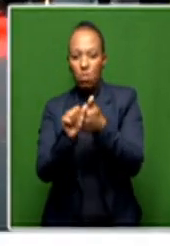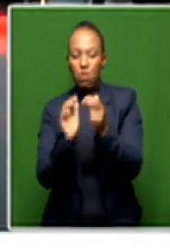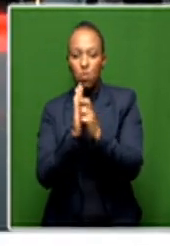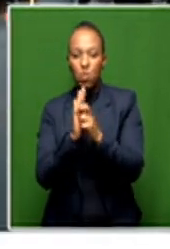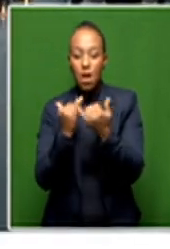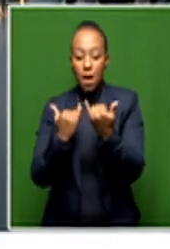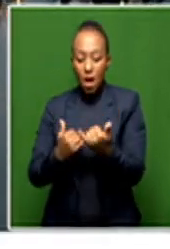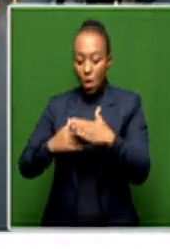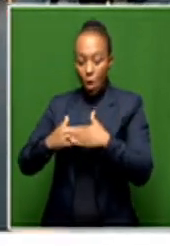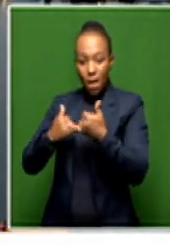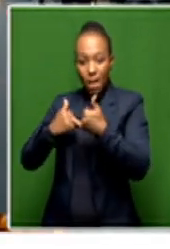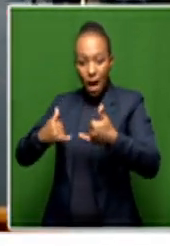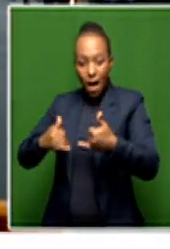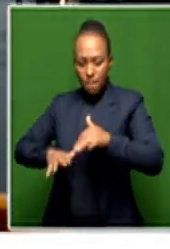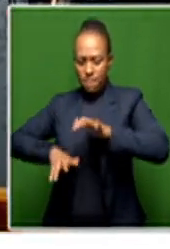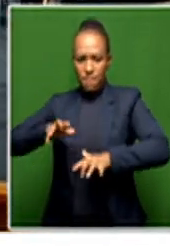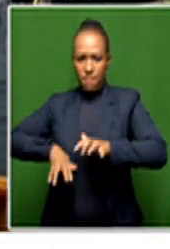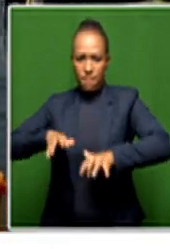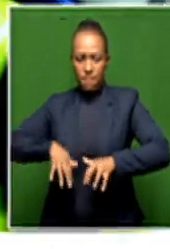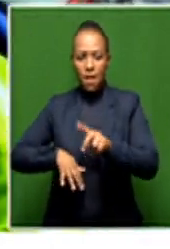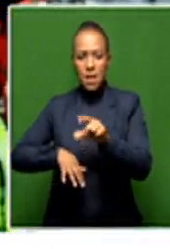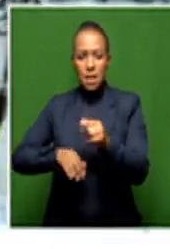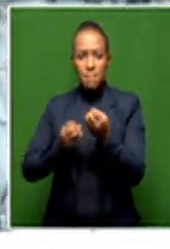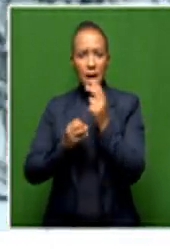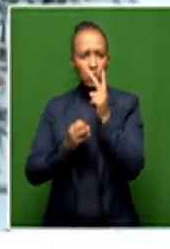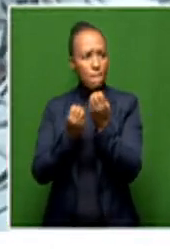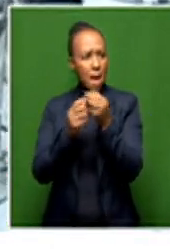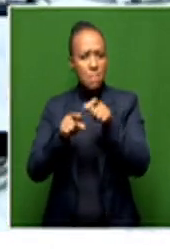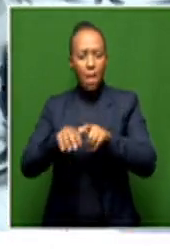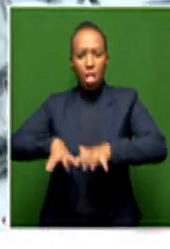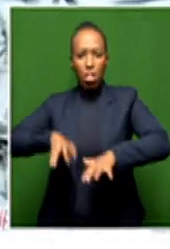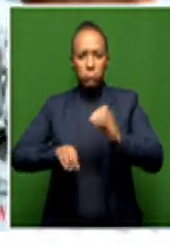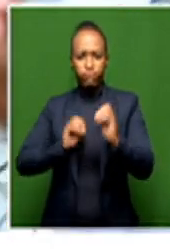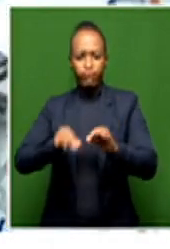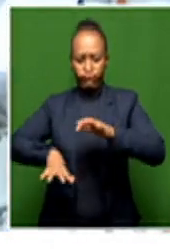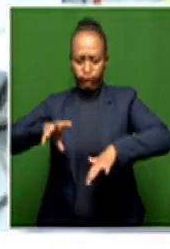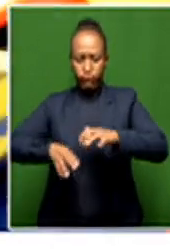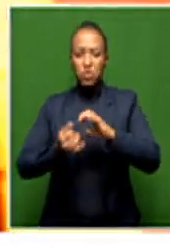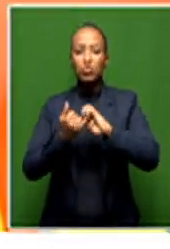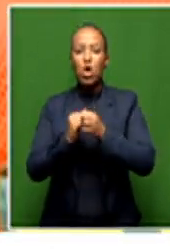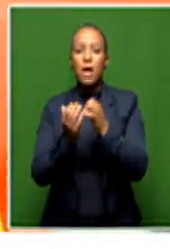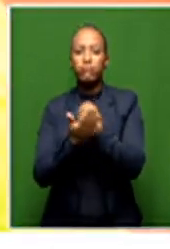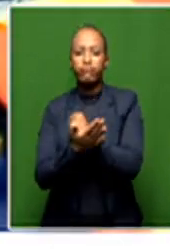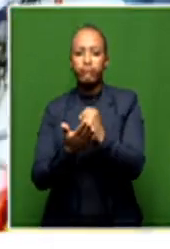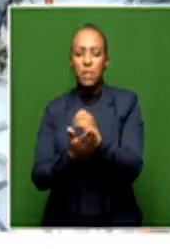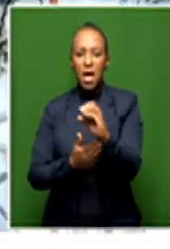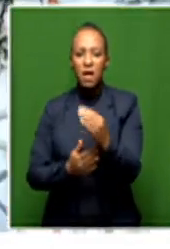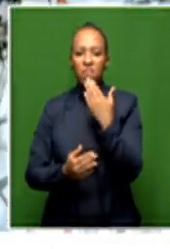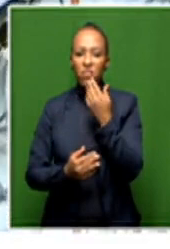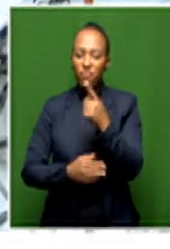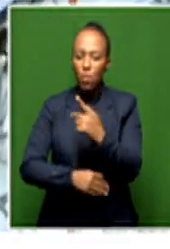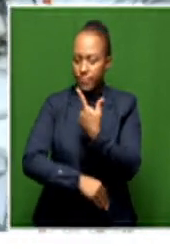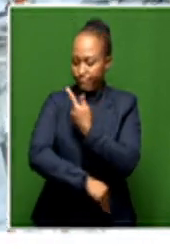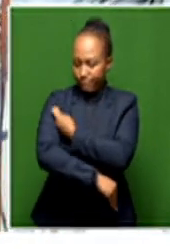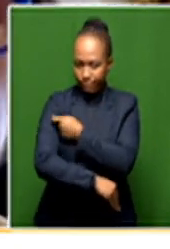database is happening. I know I saw a lot of people trying to register, but only people that are in the medical